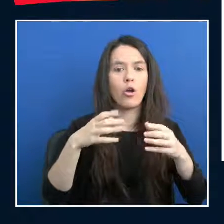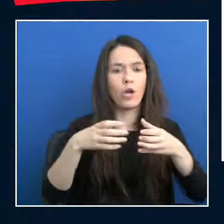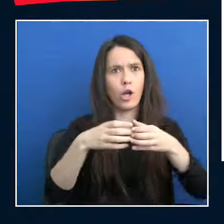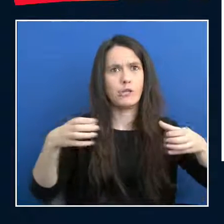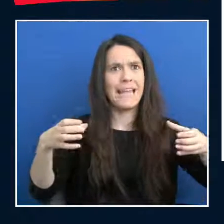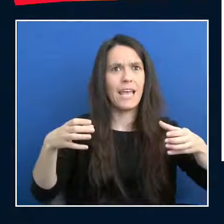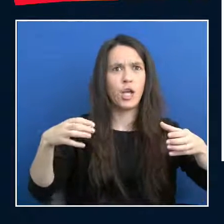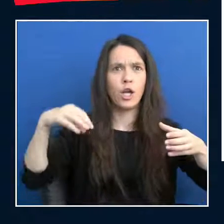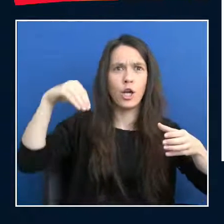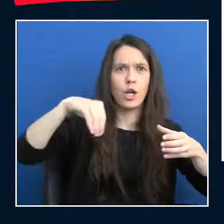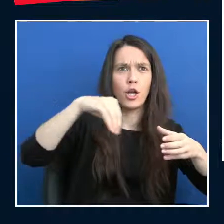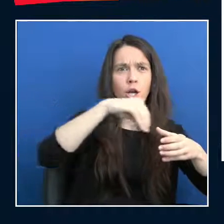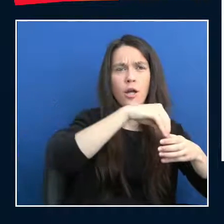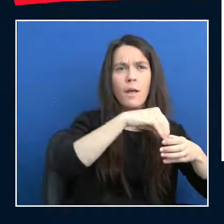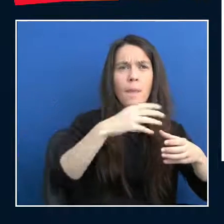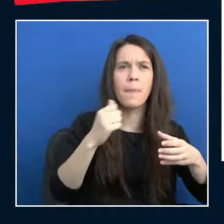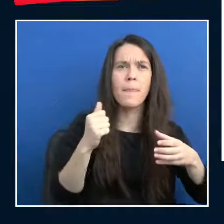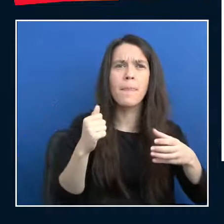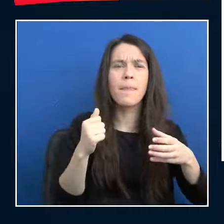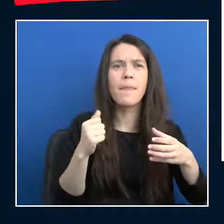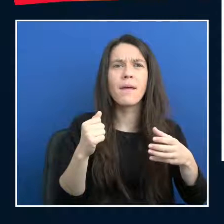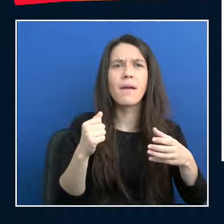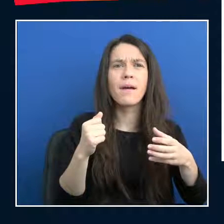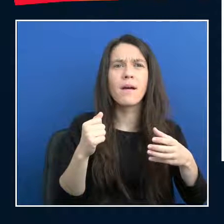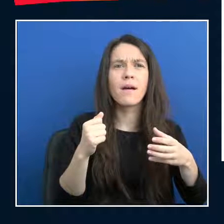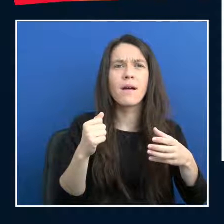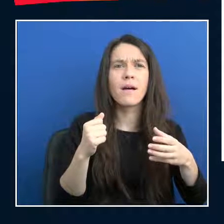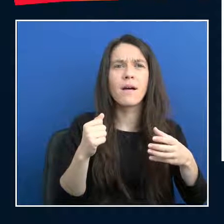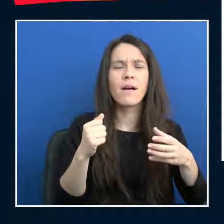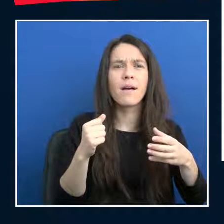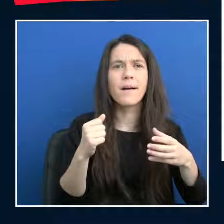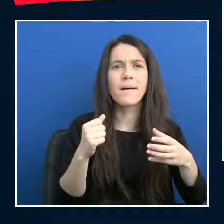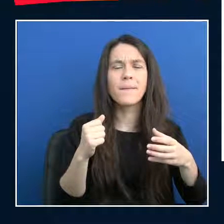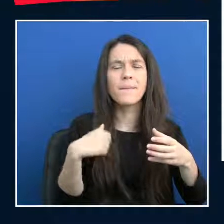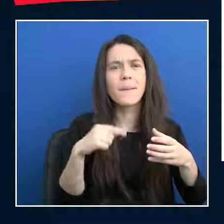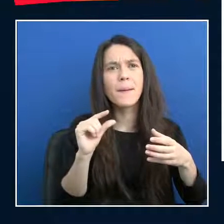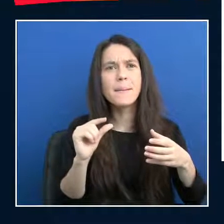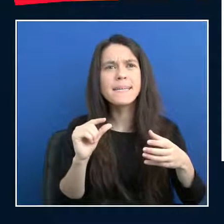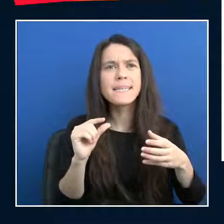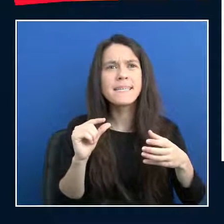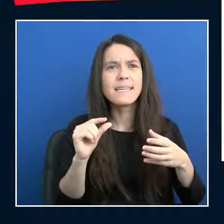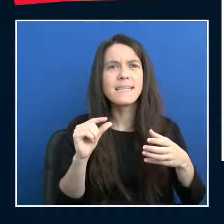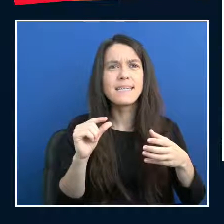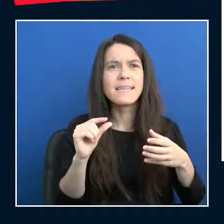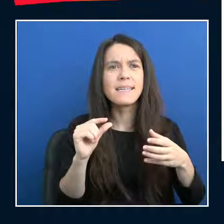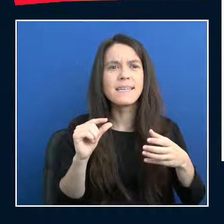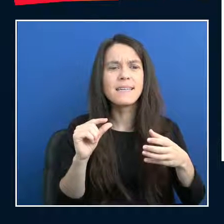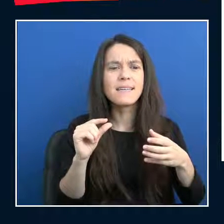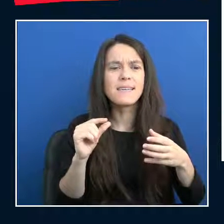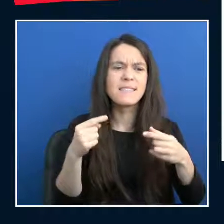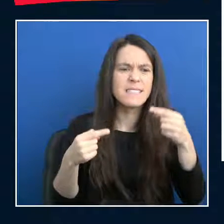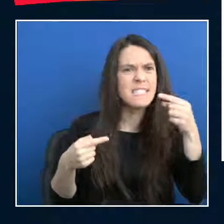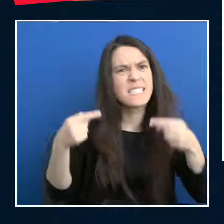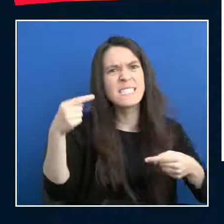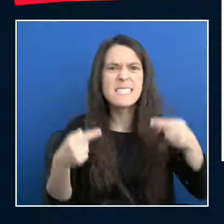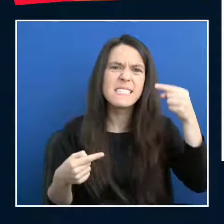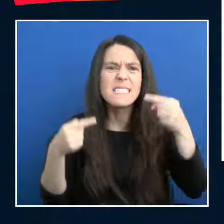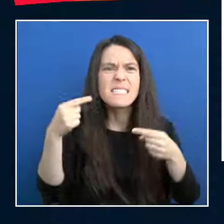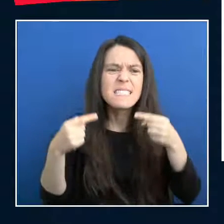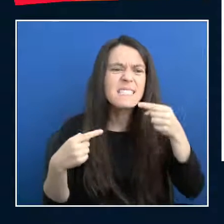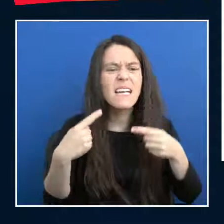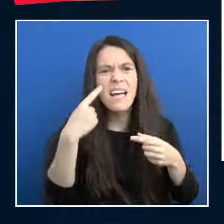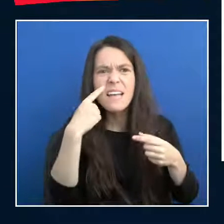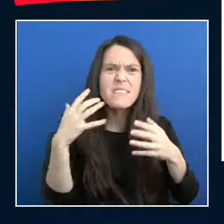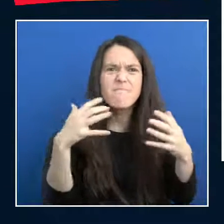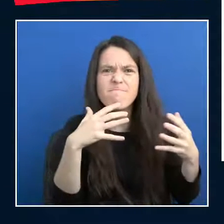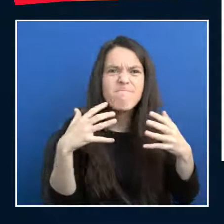an orchestration war. Maybe it's still going on, but actually I think almost everyone said, okay, it's Kubernetes. Like Red Hat said, okay,